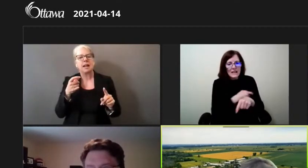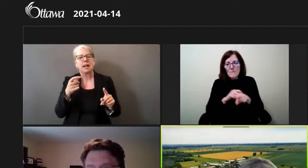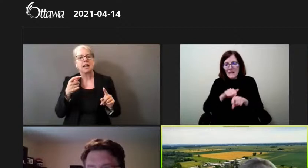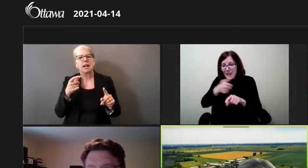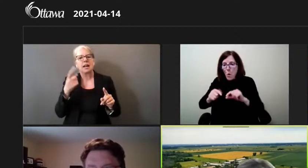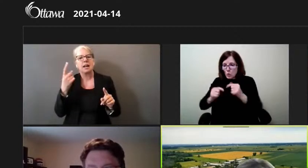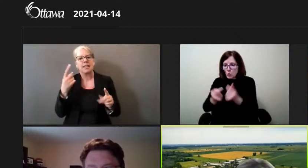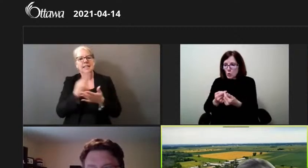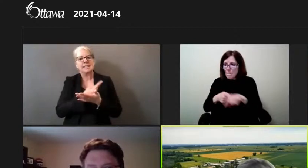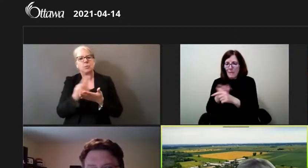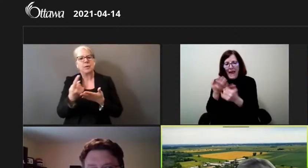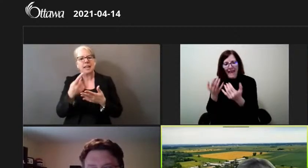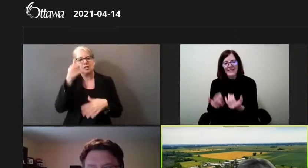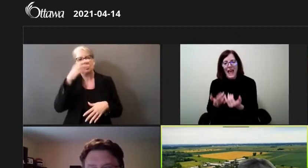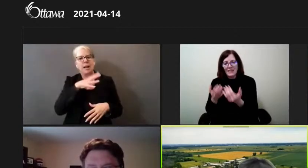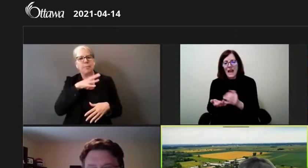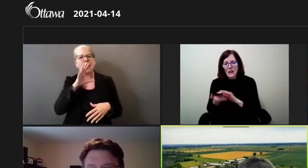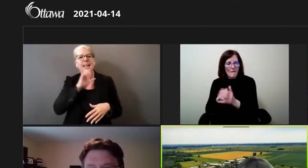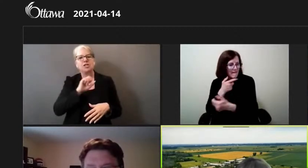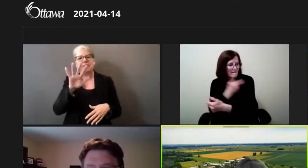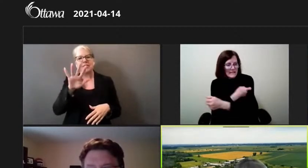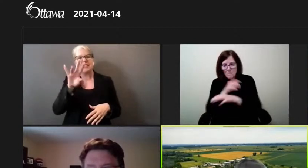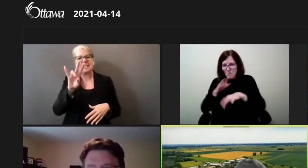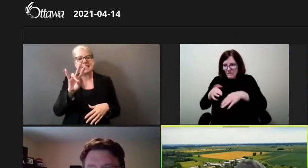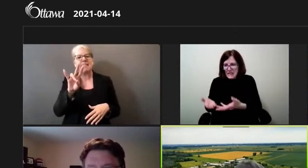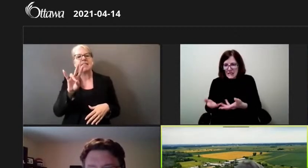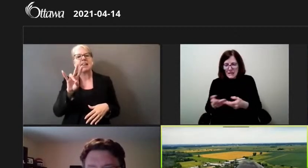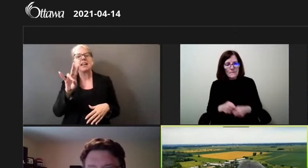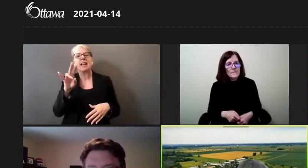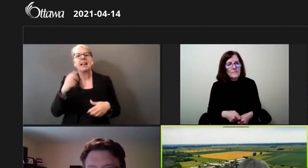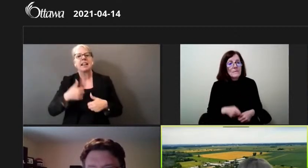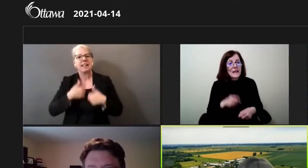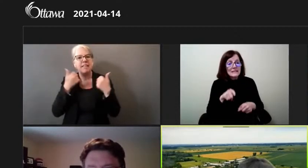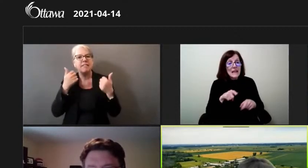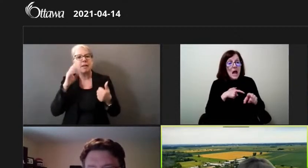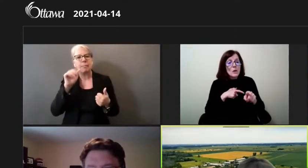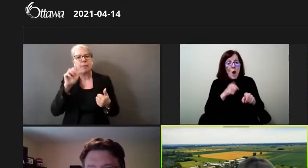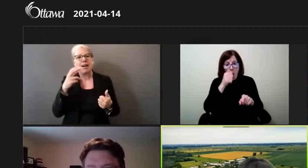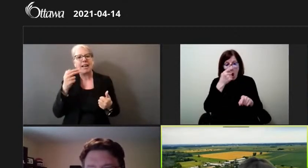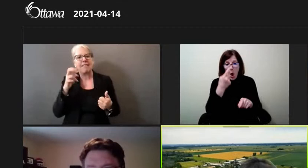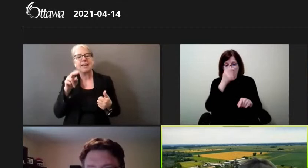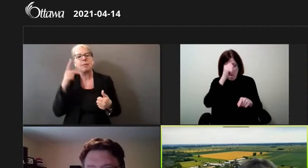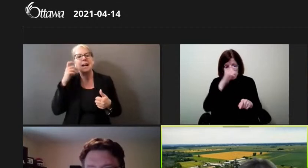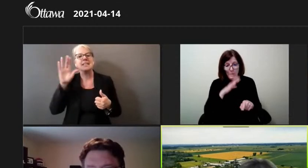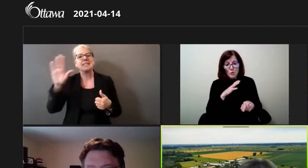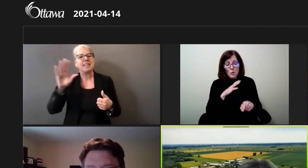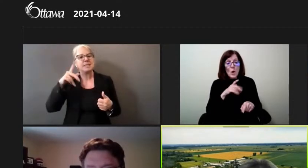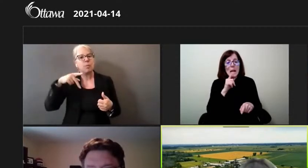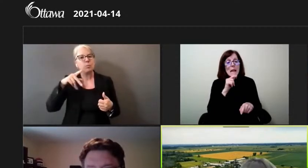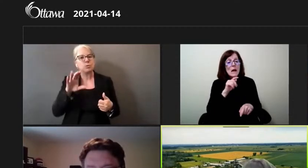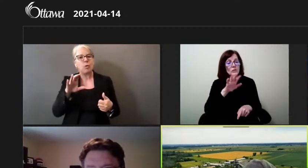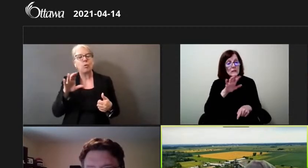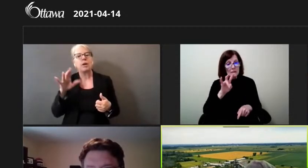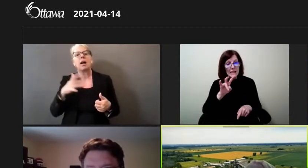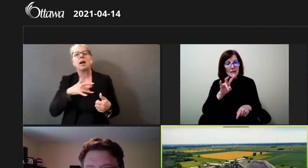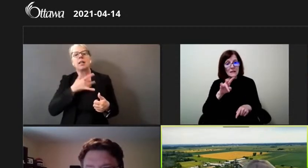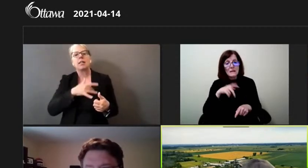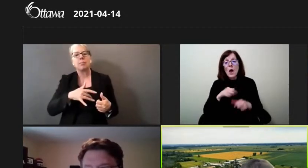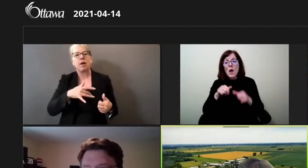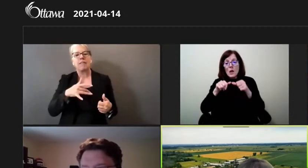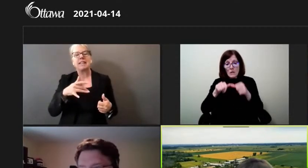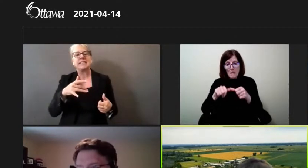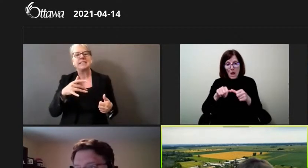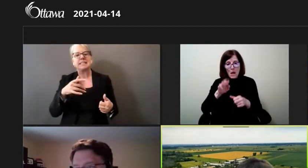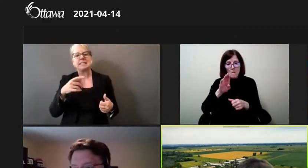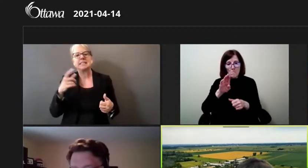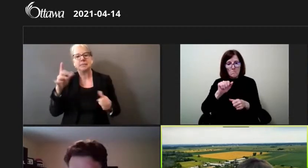this week from a gentleman, 57, his wife's 57, live in Barrhaven. Because of the postal code, the province picked two of their